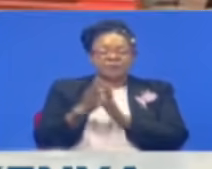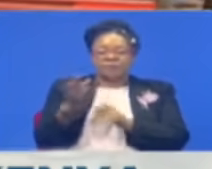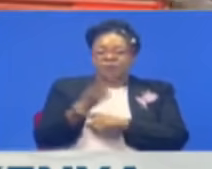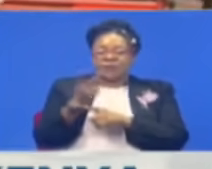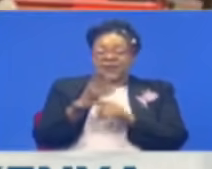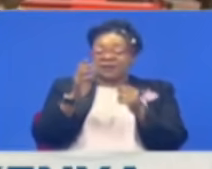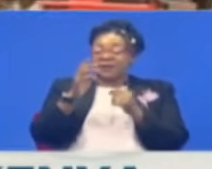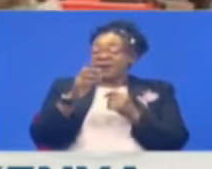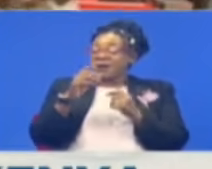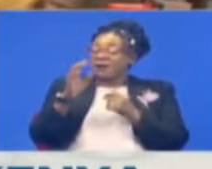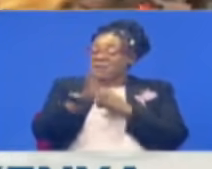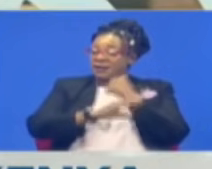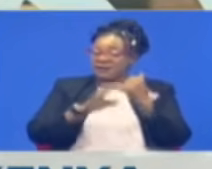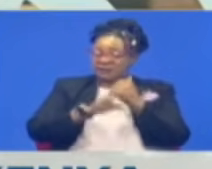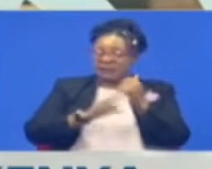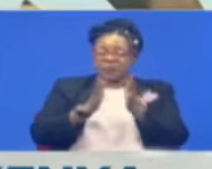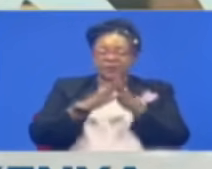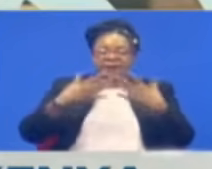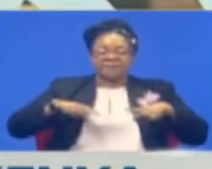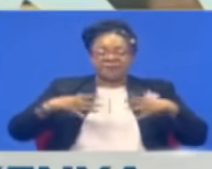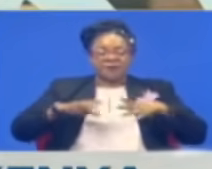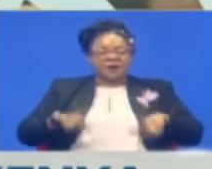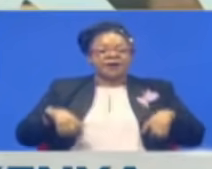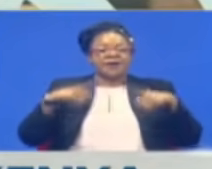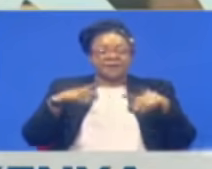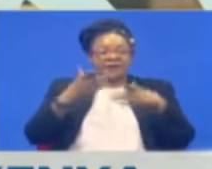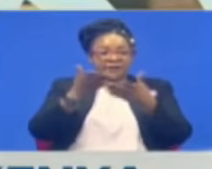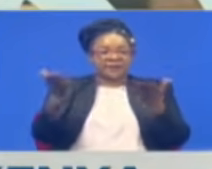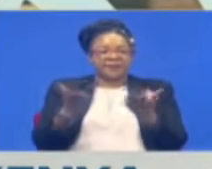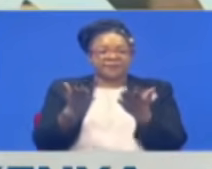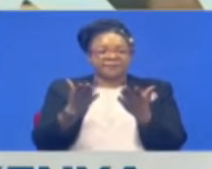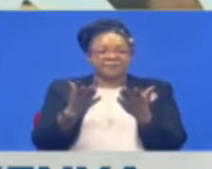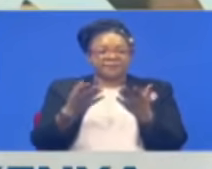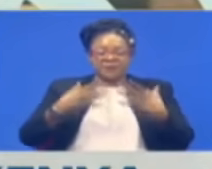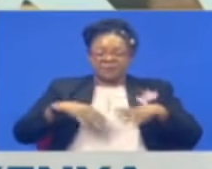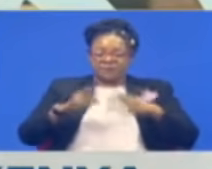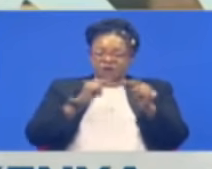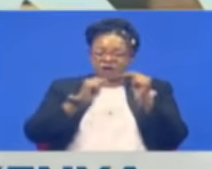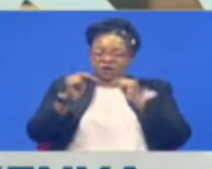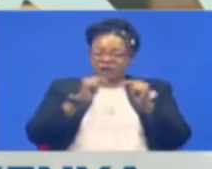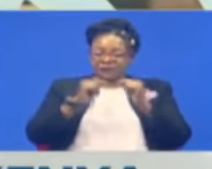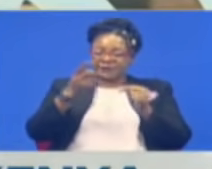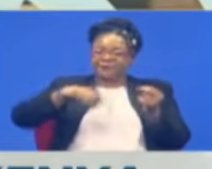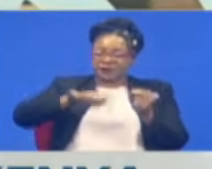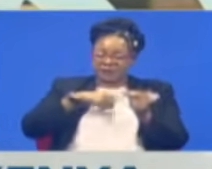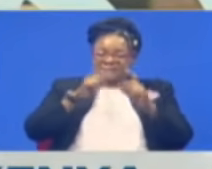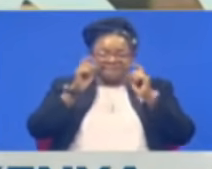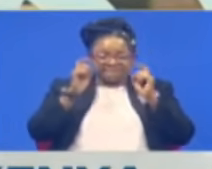doing business across the border. The people negotiating on behalf of us must have